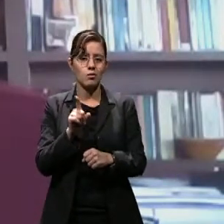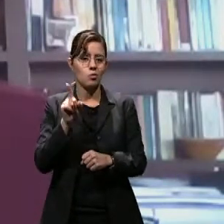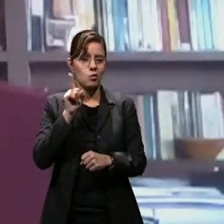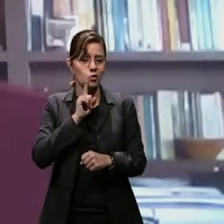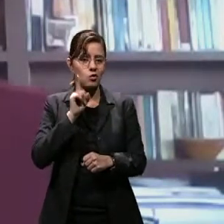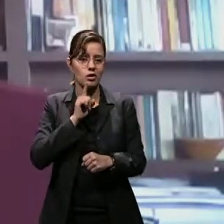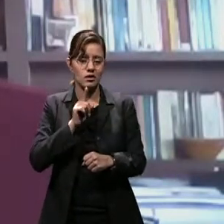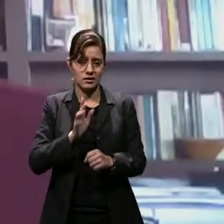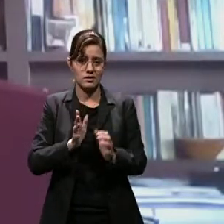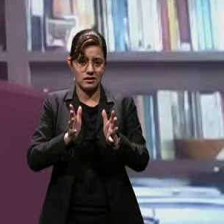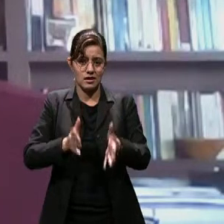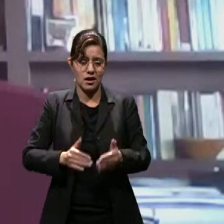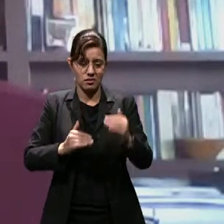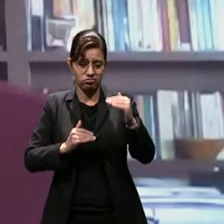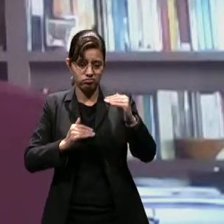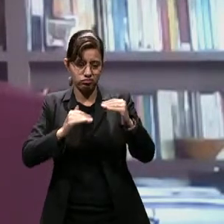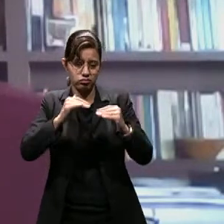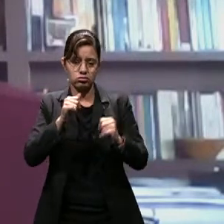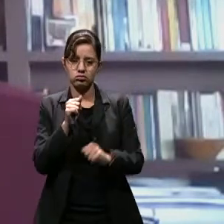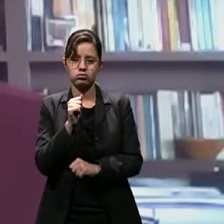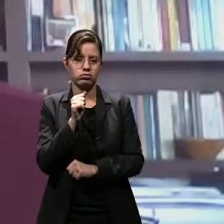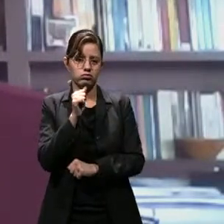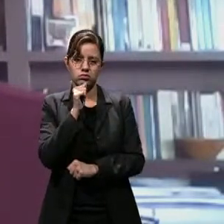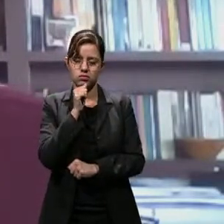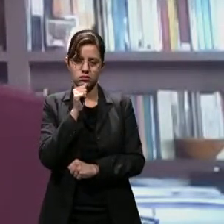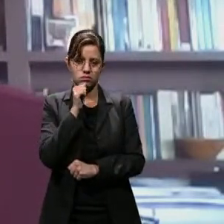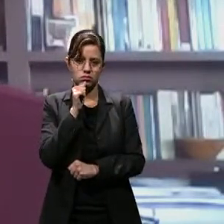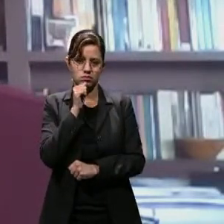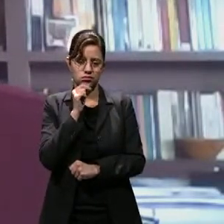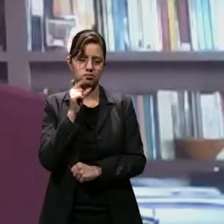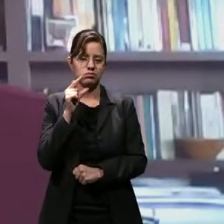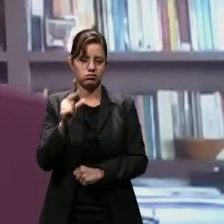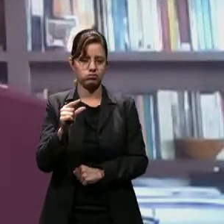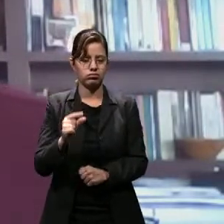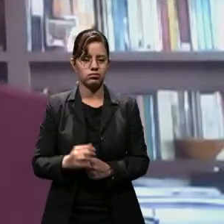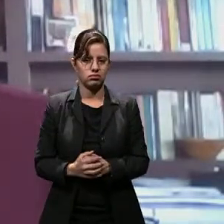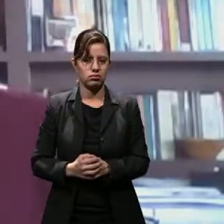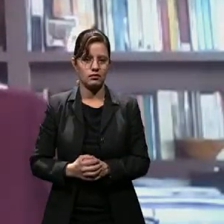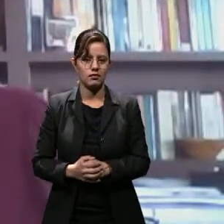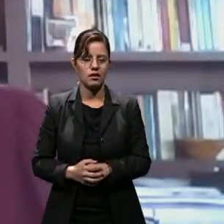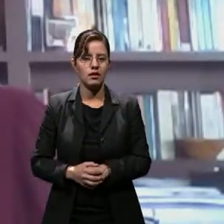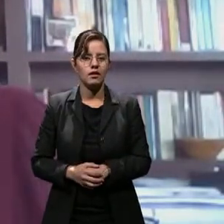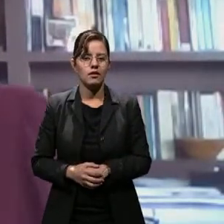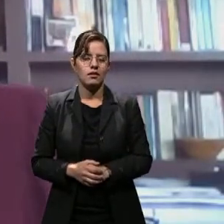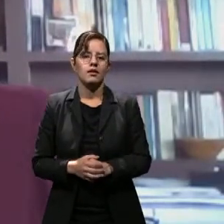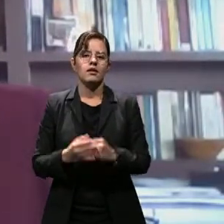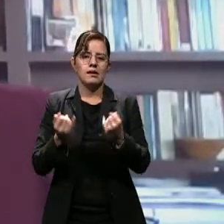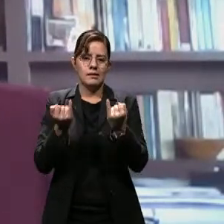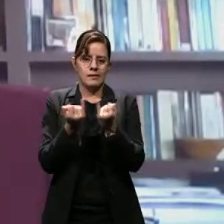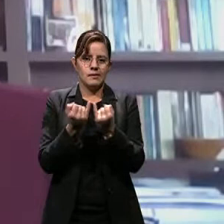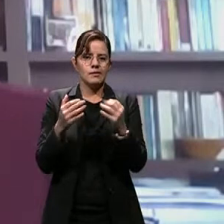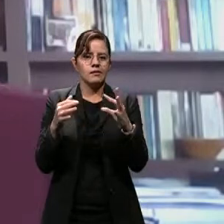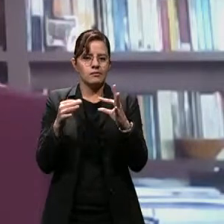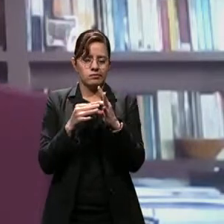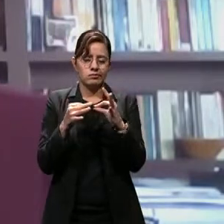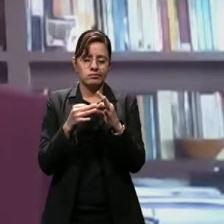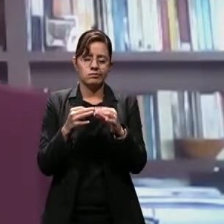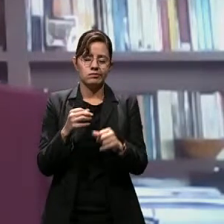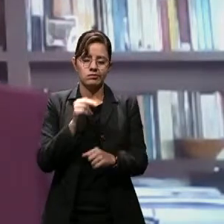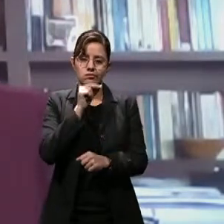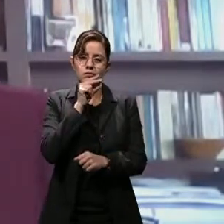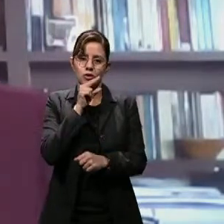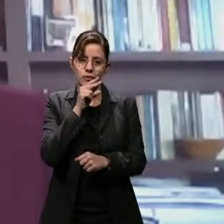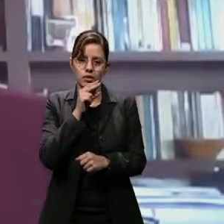a considerable deficit on the percentage of women that have access to them. Even I have to, in a